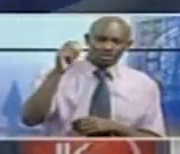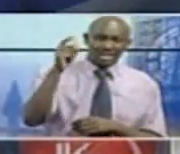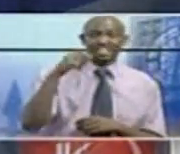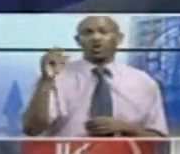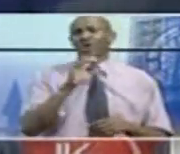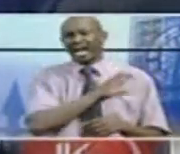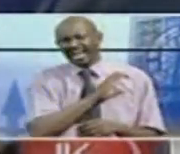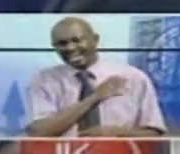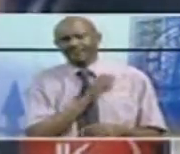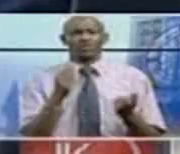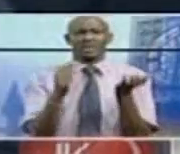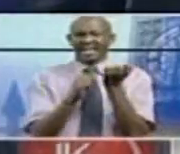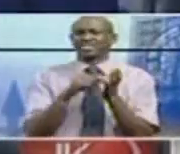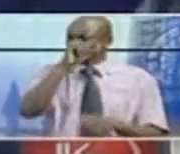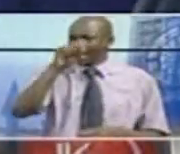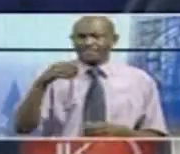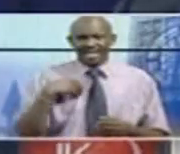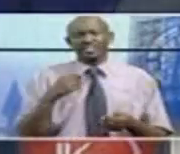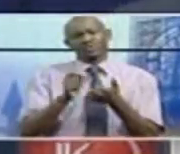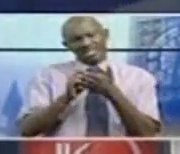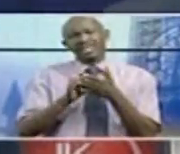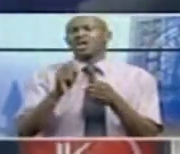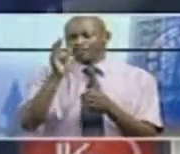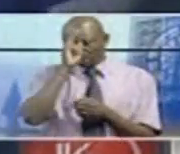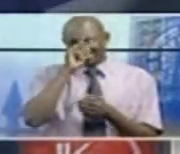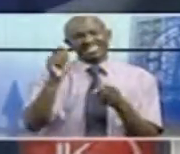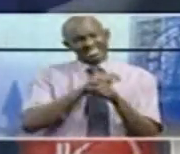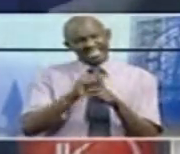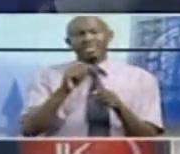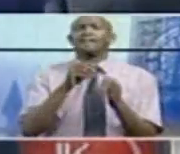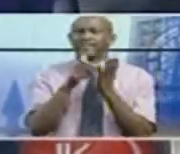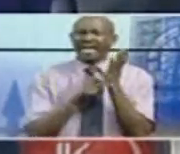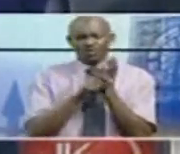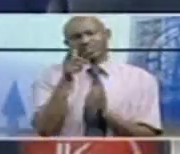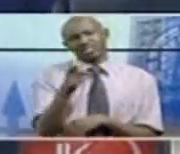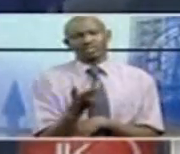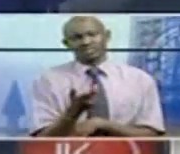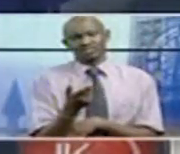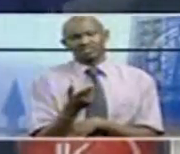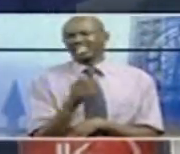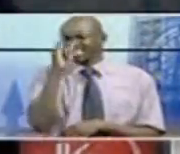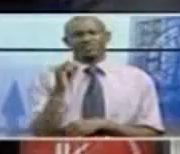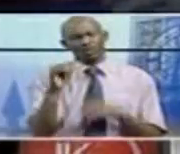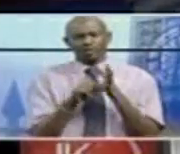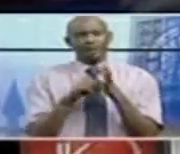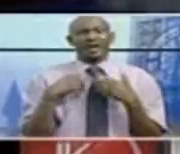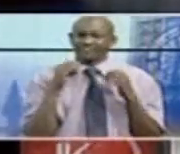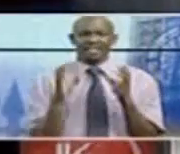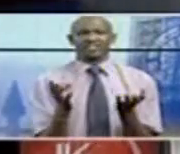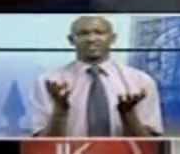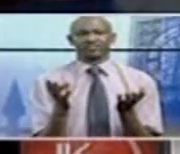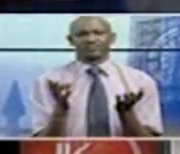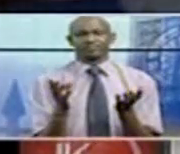Canada, from Ghana, to come and rewrite police training manuals. That is where the problem is. It is not the individuals. Okay.